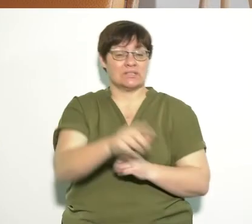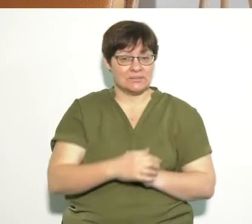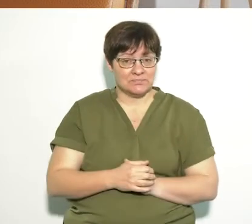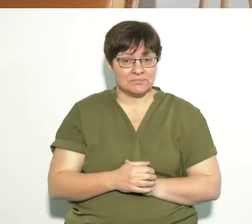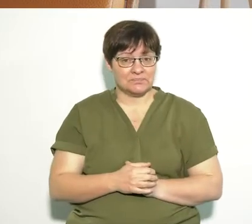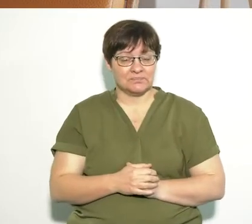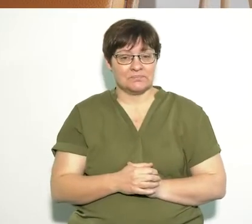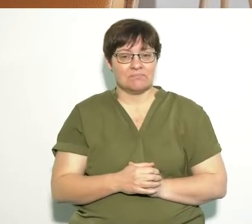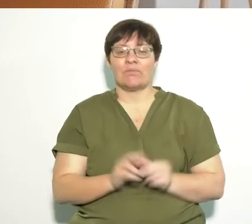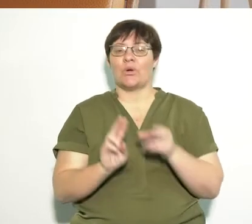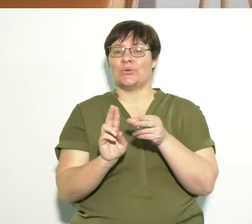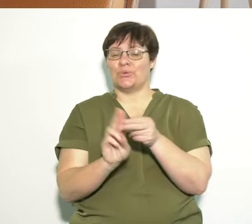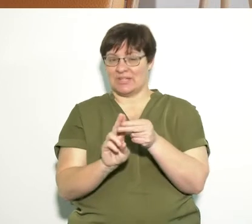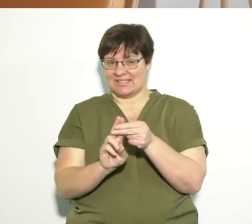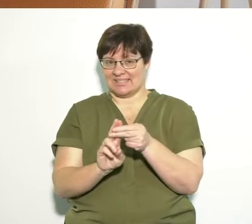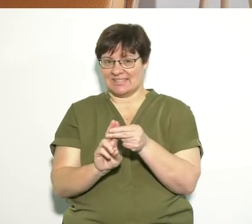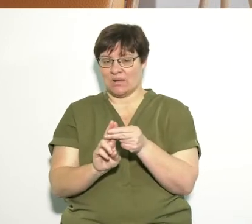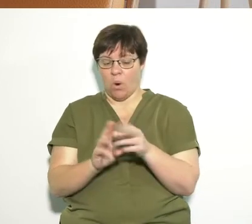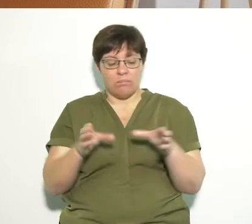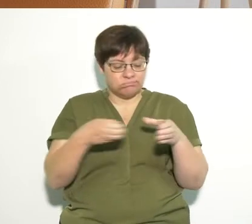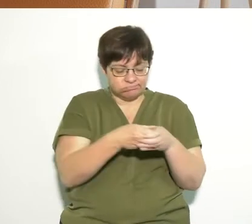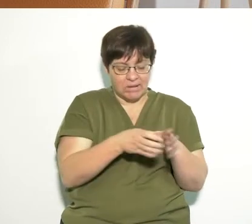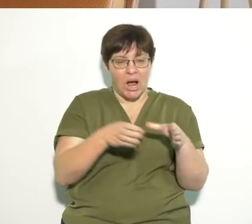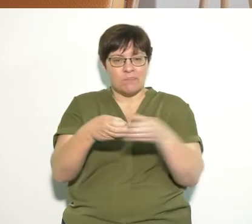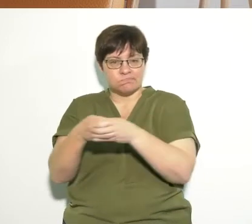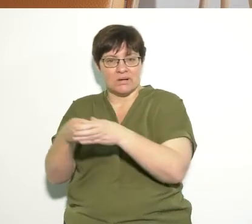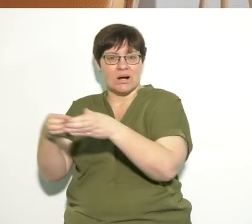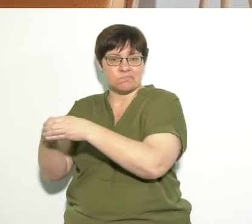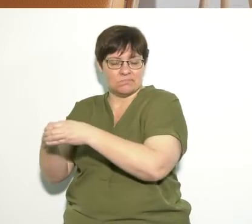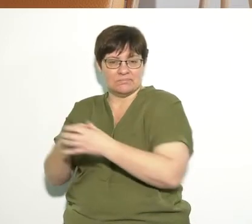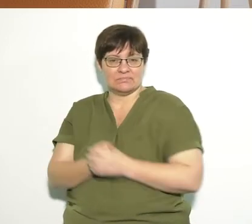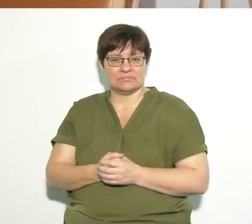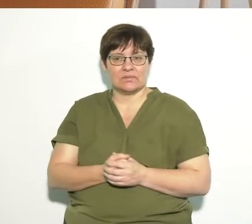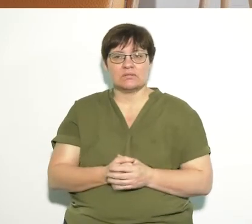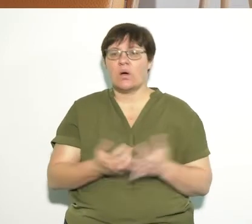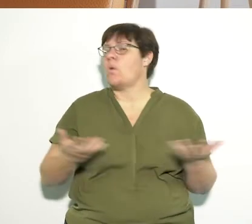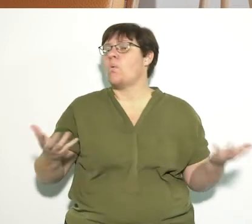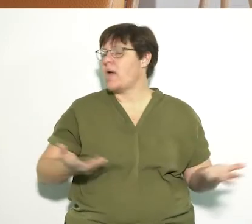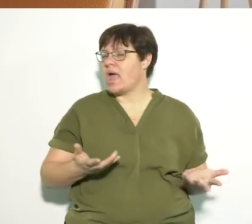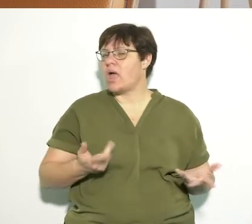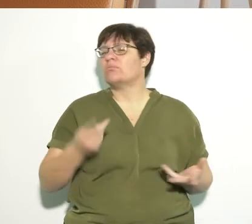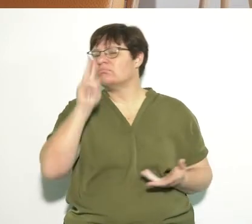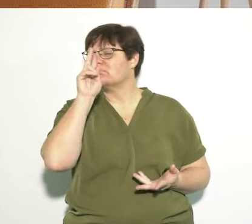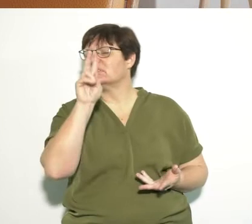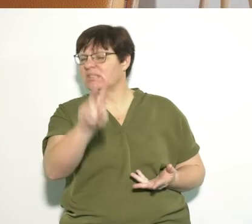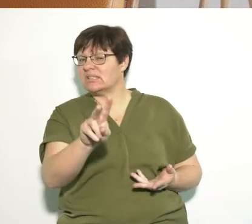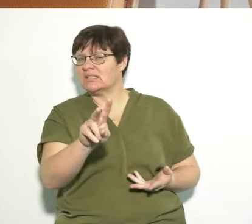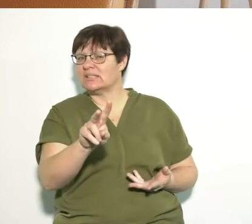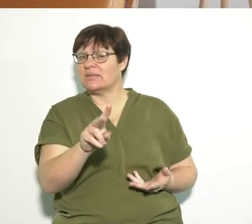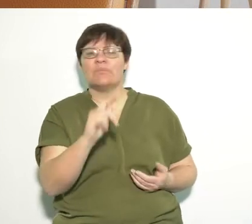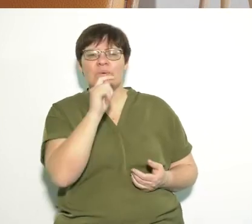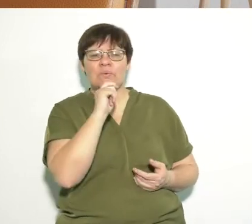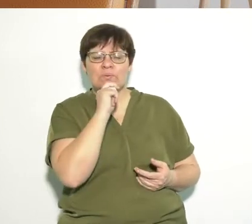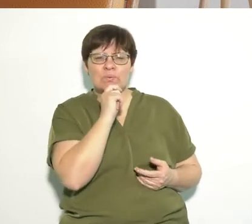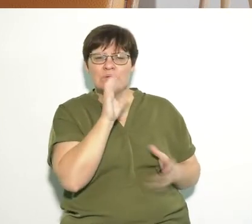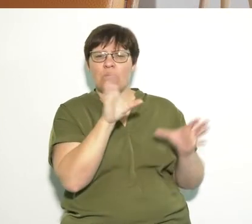of units, or bundles, should we say. And I usually ask, where else have you seen